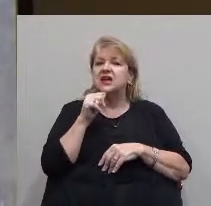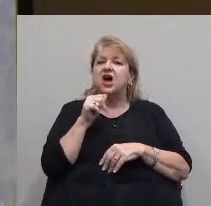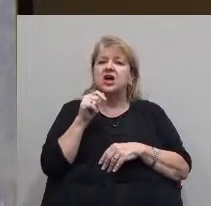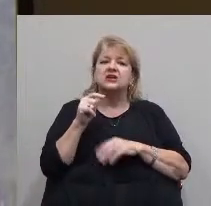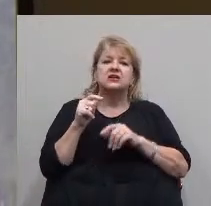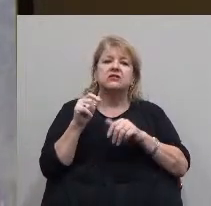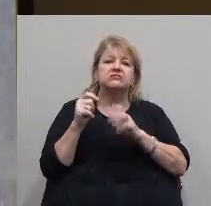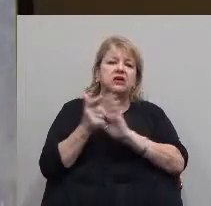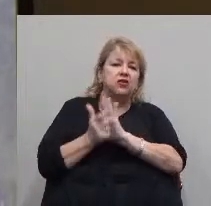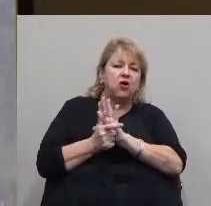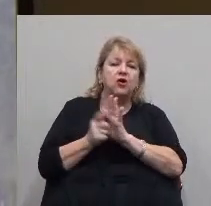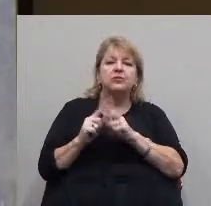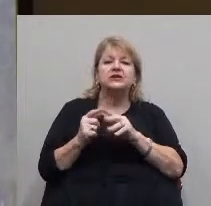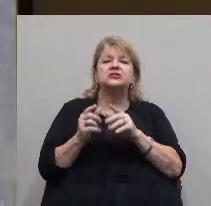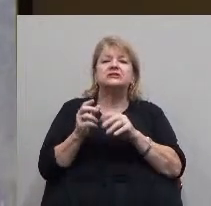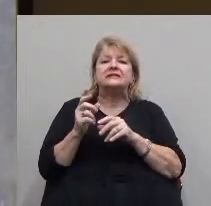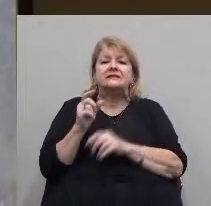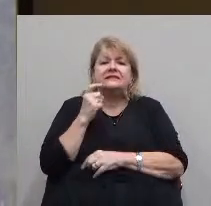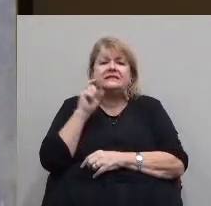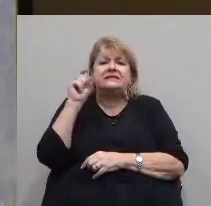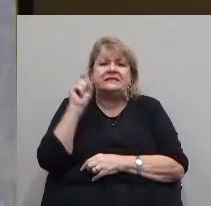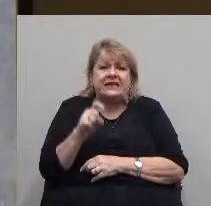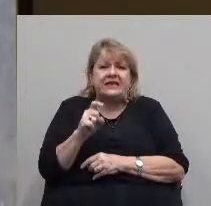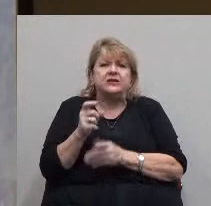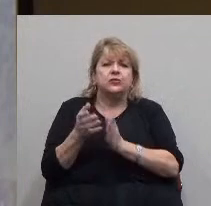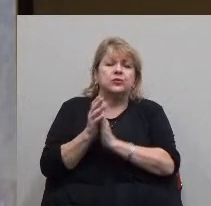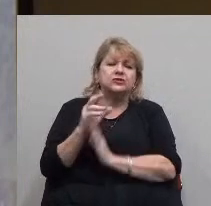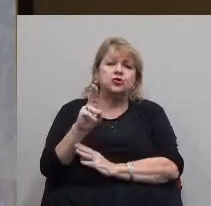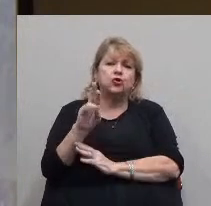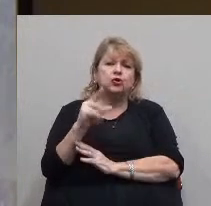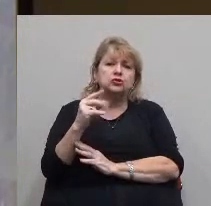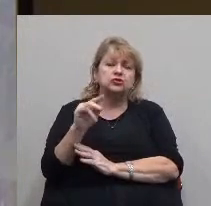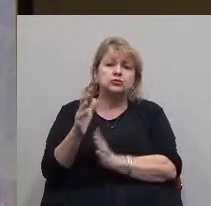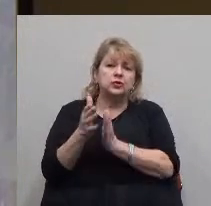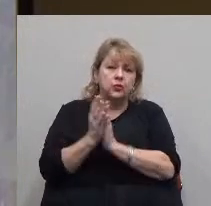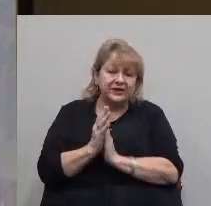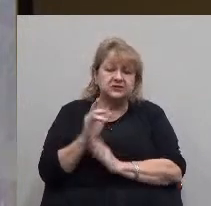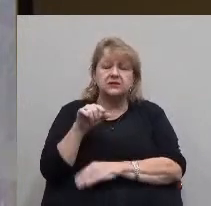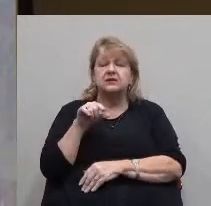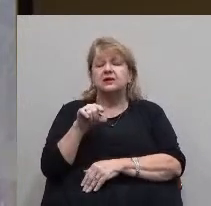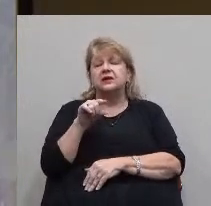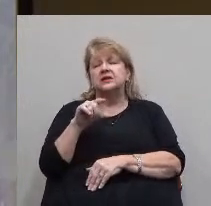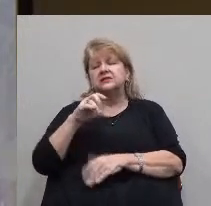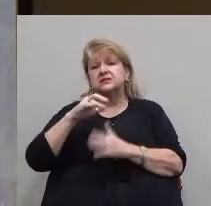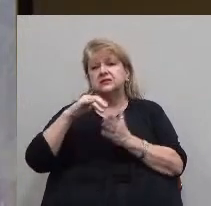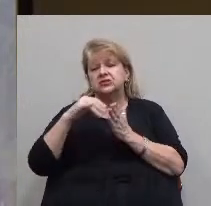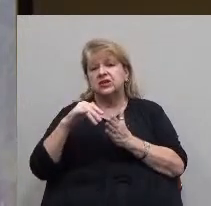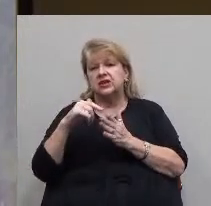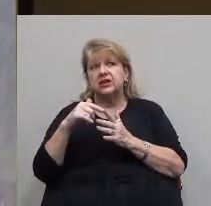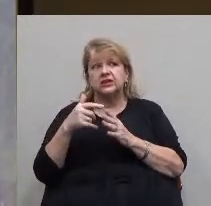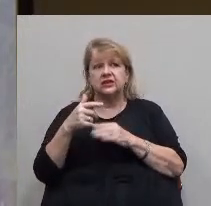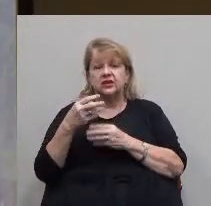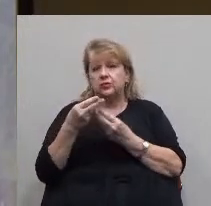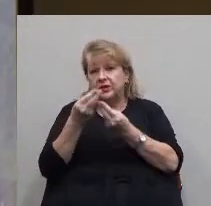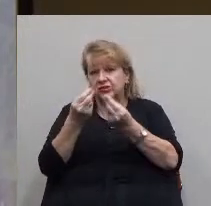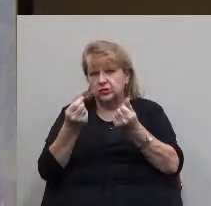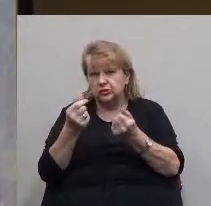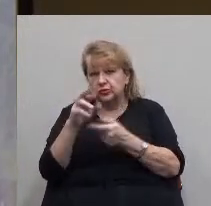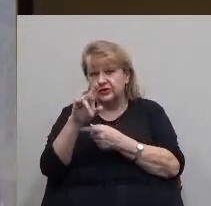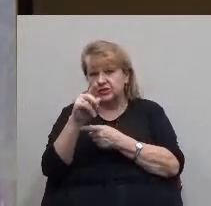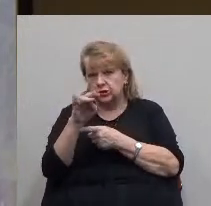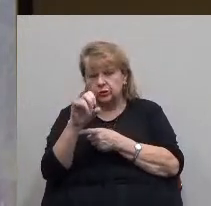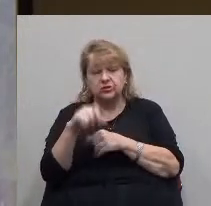or a direct to us, where we can then, usually it's study resolutions for us to study something or send a report in,